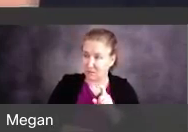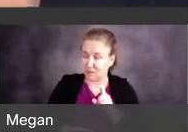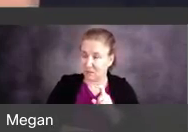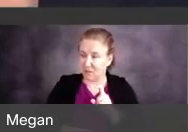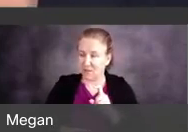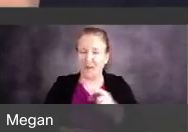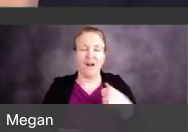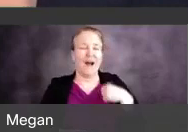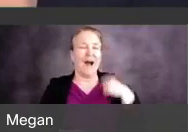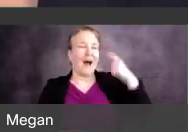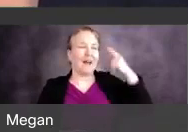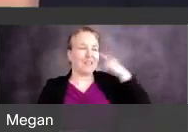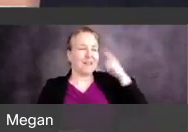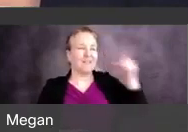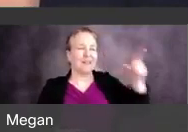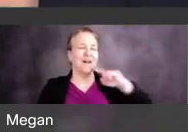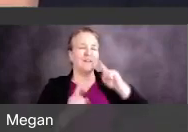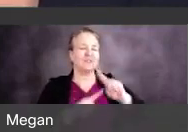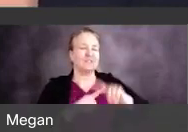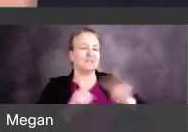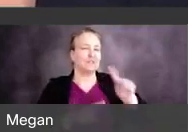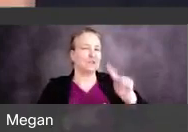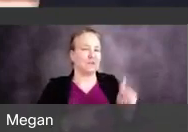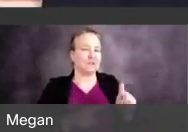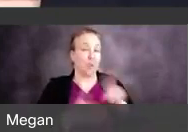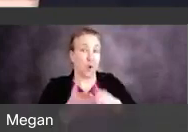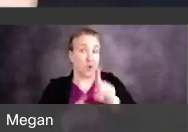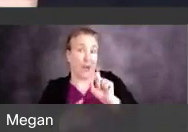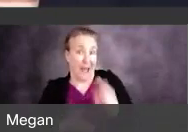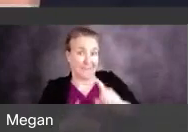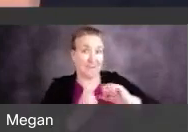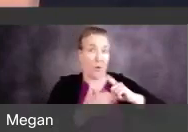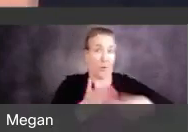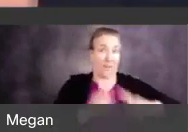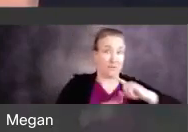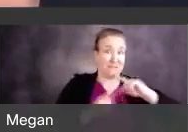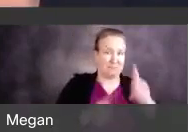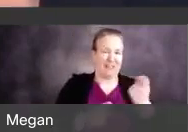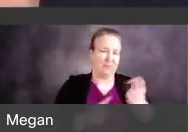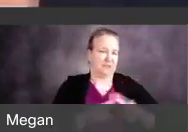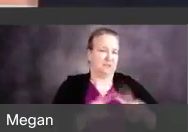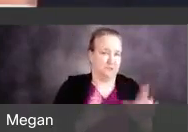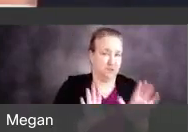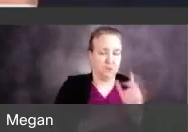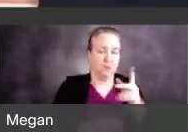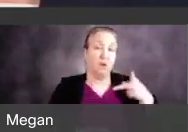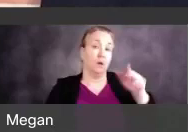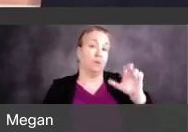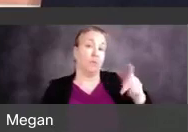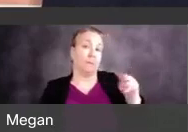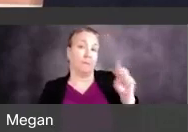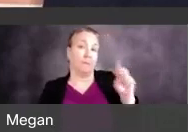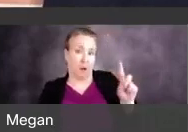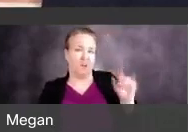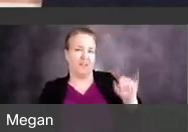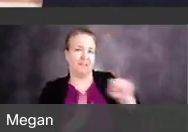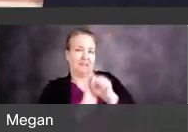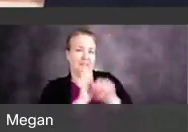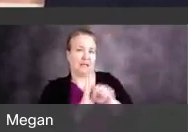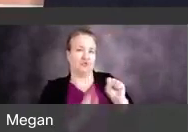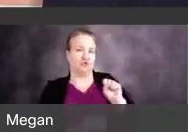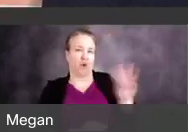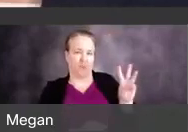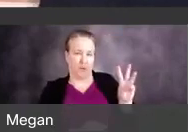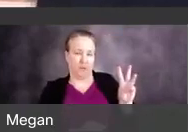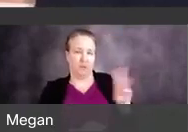were answering a different question than the one that you asked. So PrepMod is the software that the state has given to